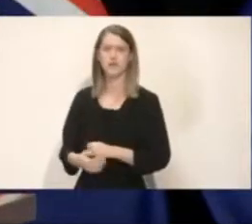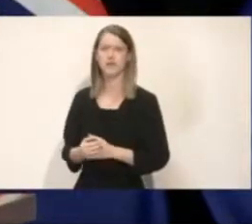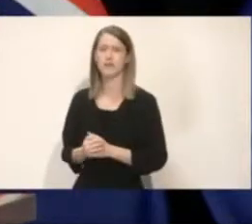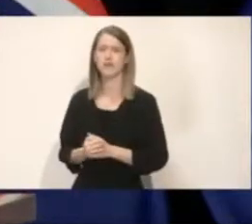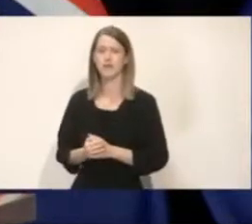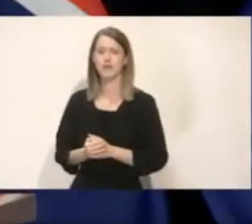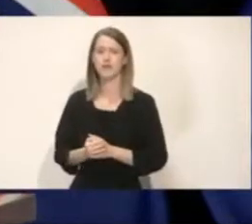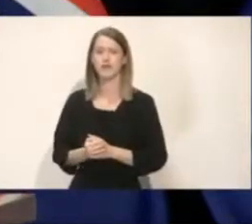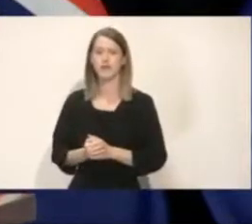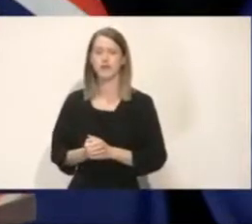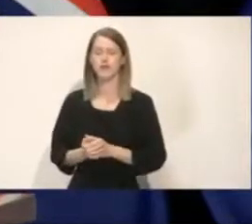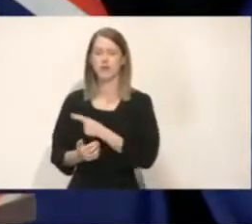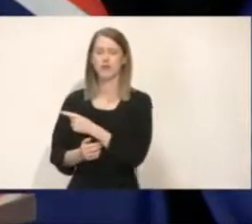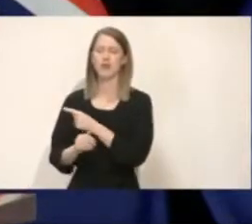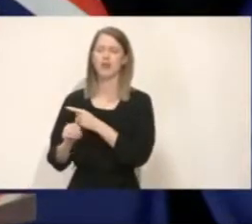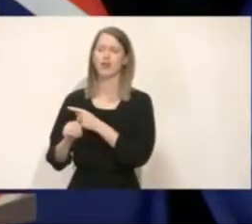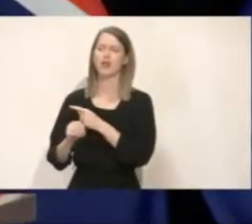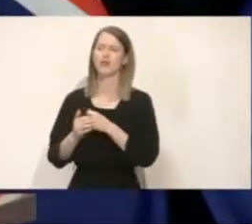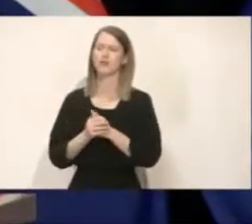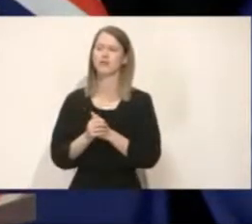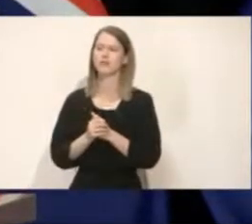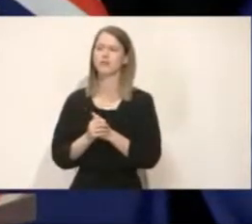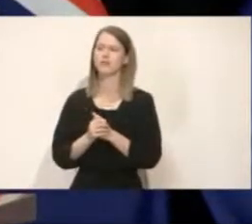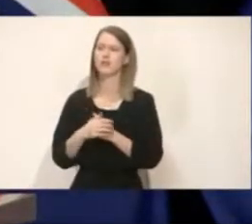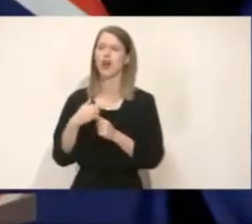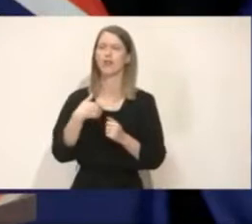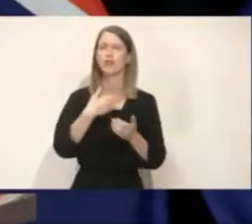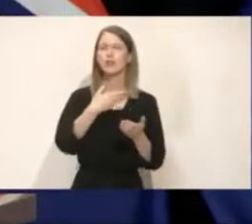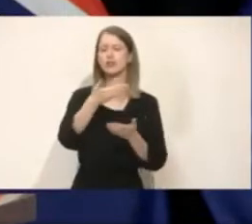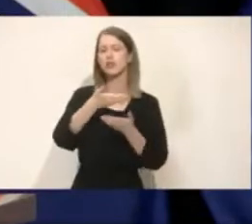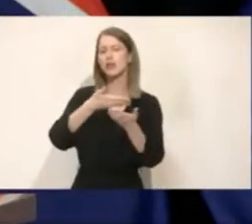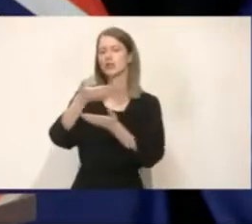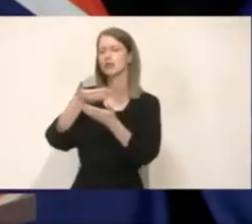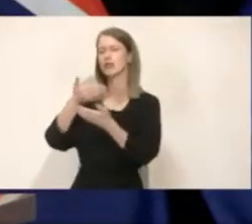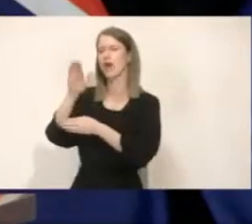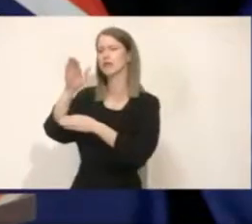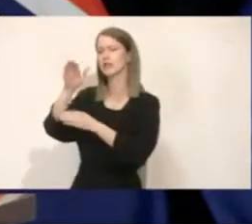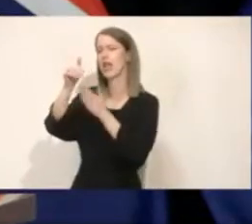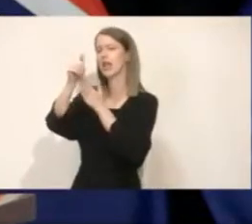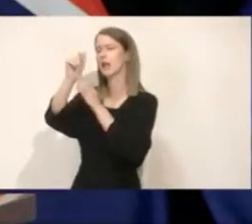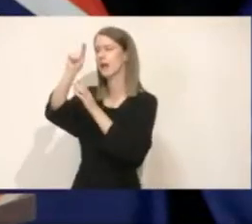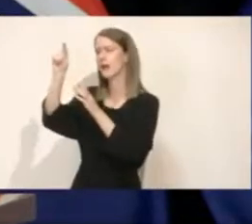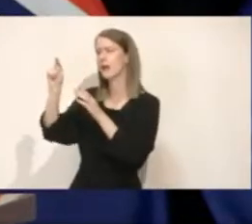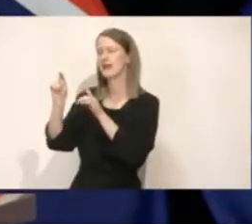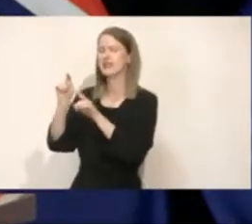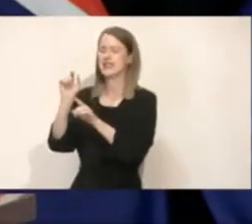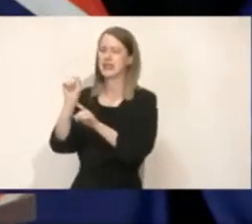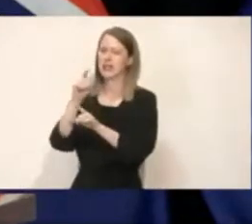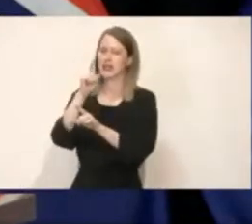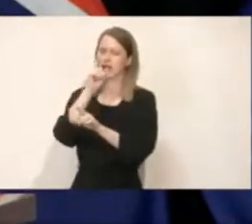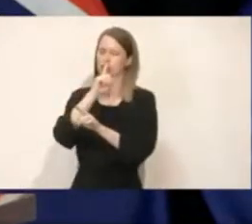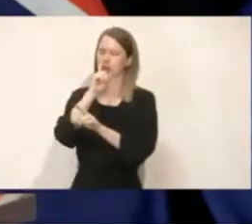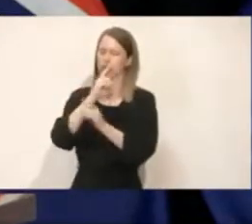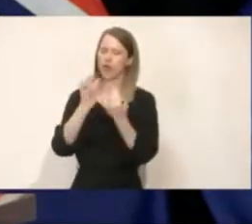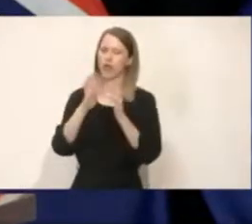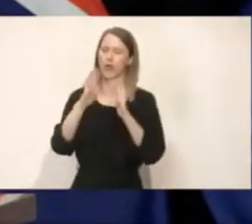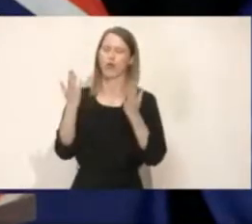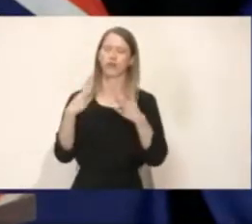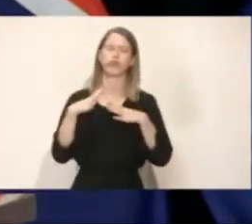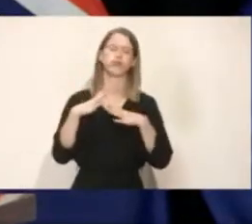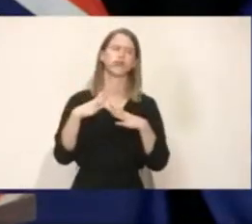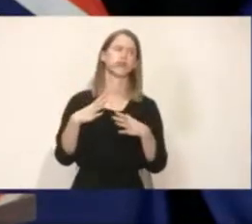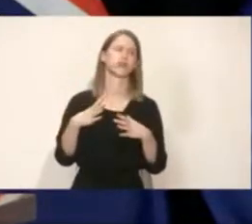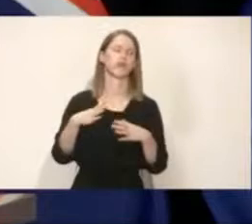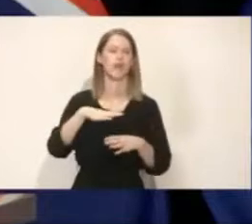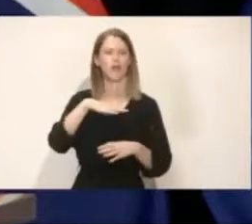I've had with other world leaders. Just the ongoing issue of that everyone around the world, and particularly in